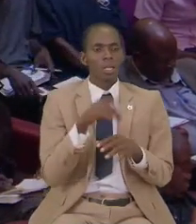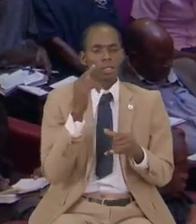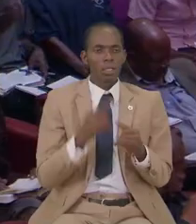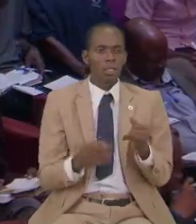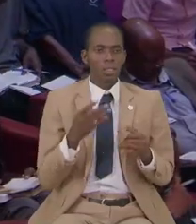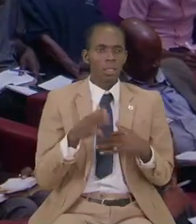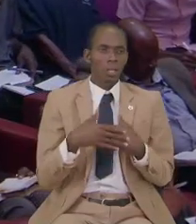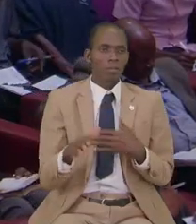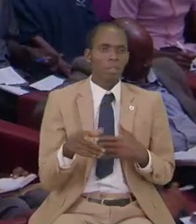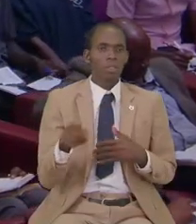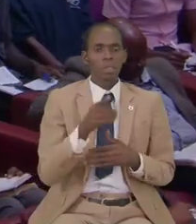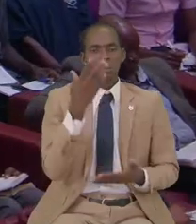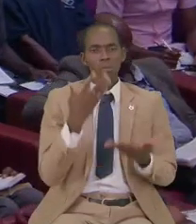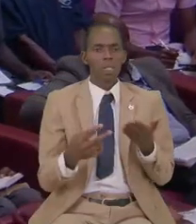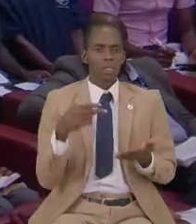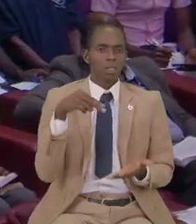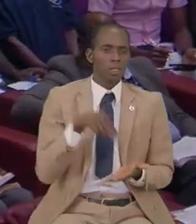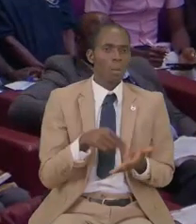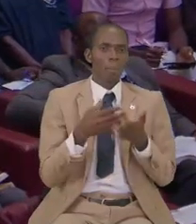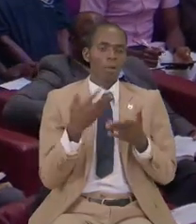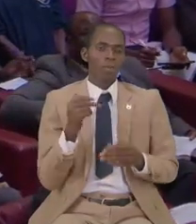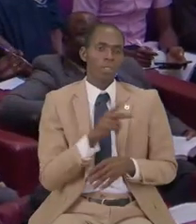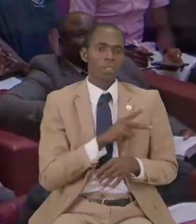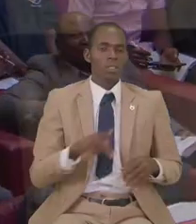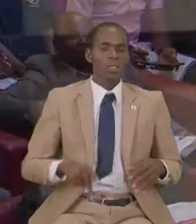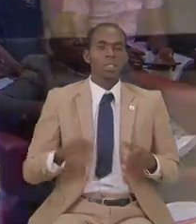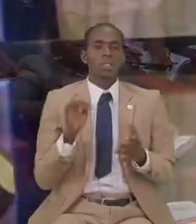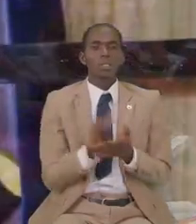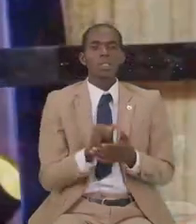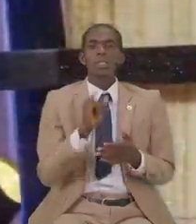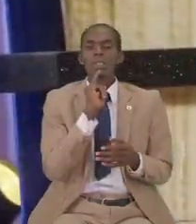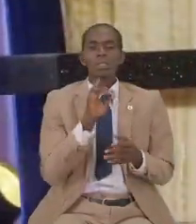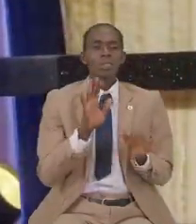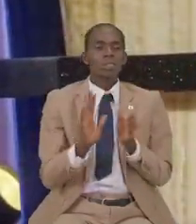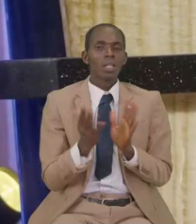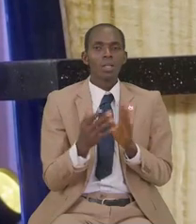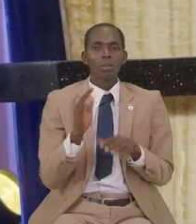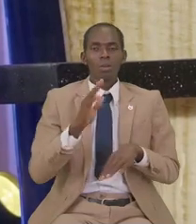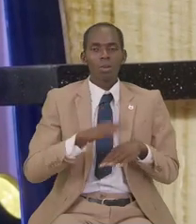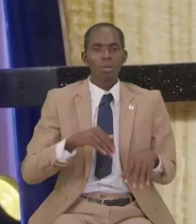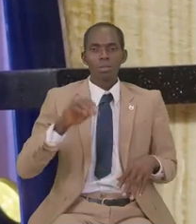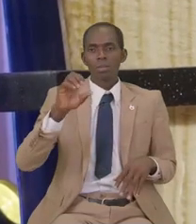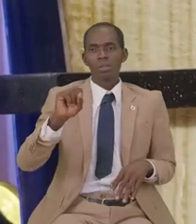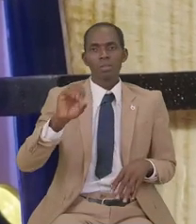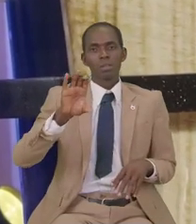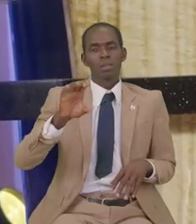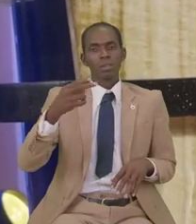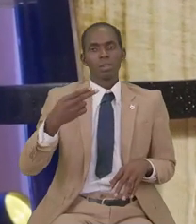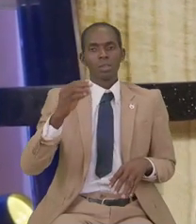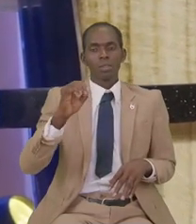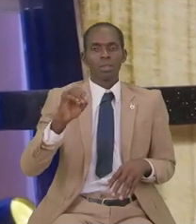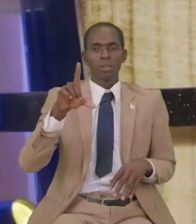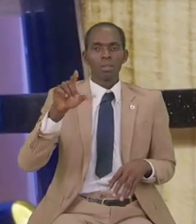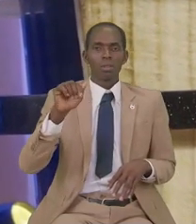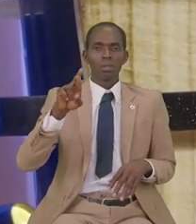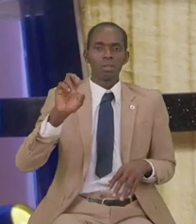might stand before the king. That's scholarship. They give them scholarship, all those